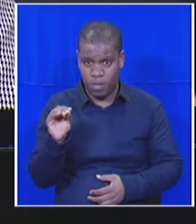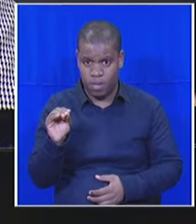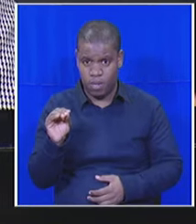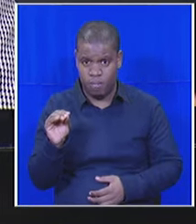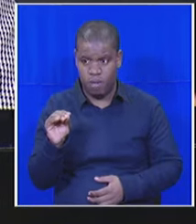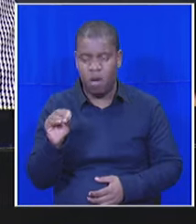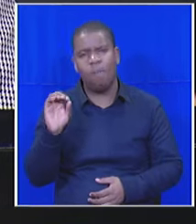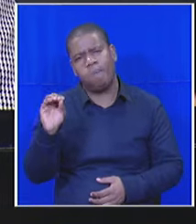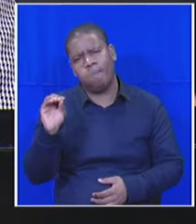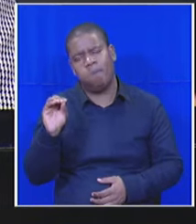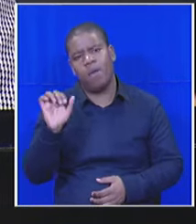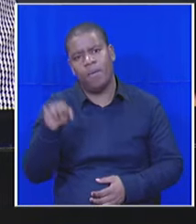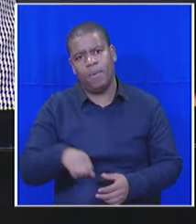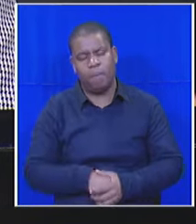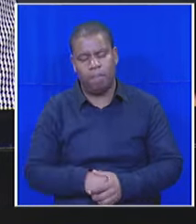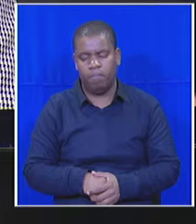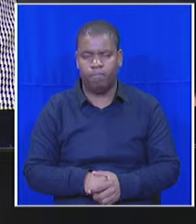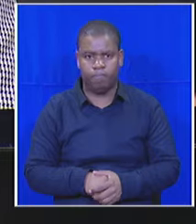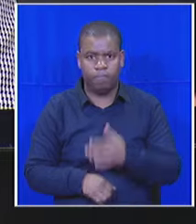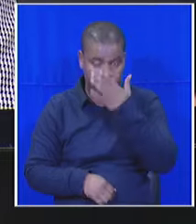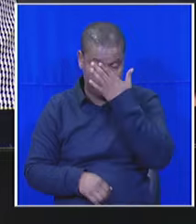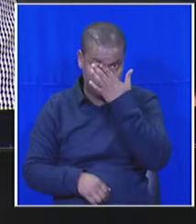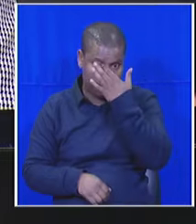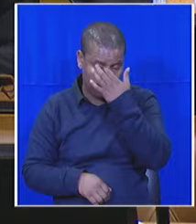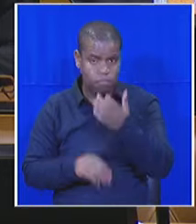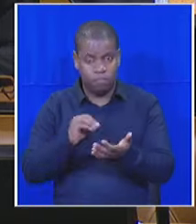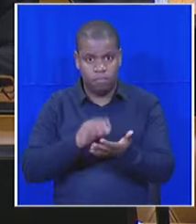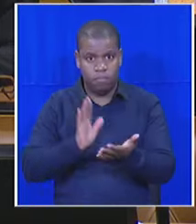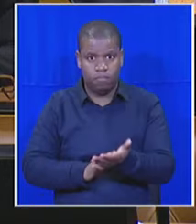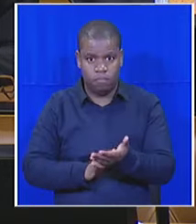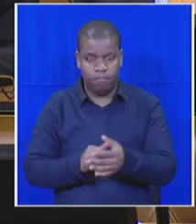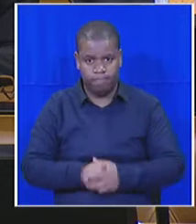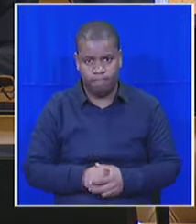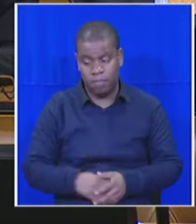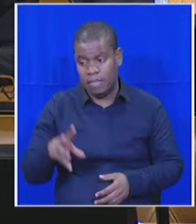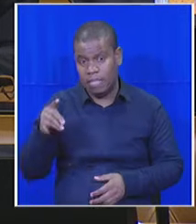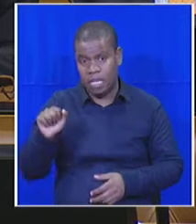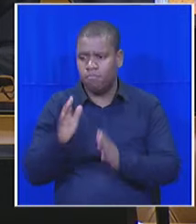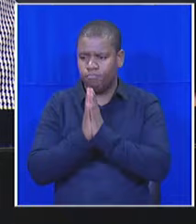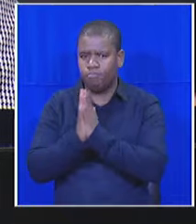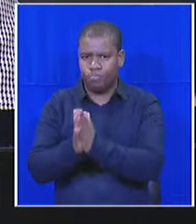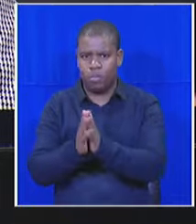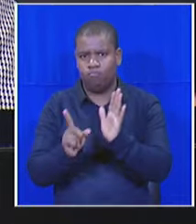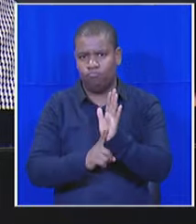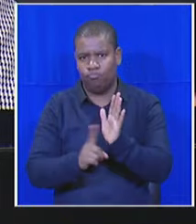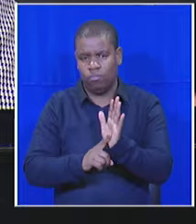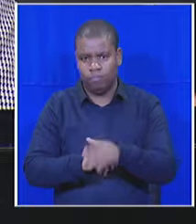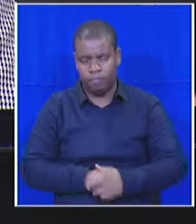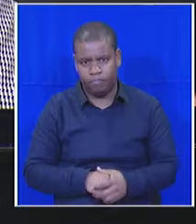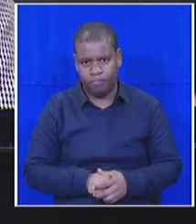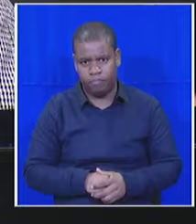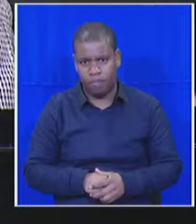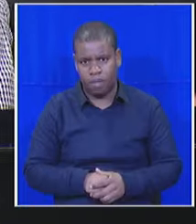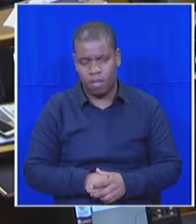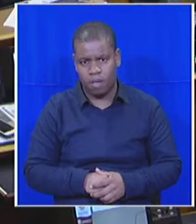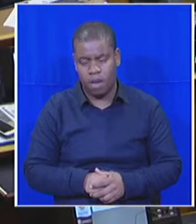The objections will be noted. Chairperson, the DA calls for a division. Thank you. The bells will be rung for 1 minute.